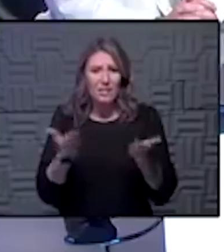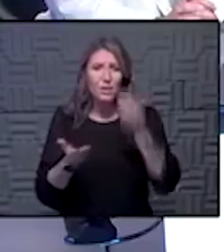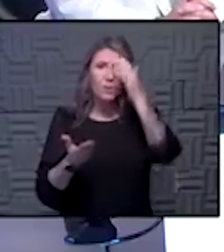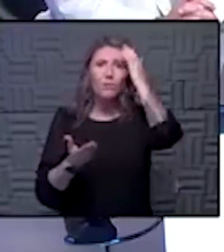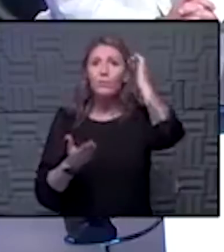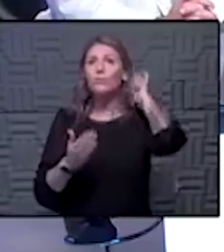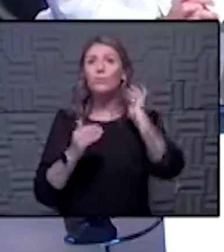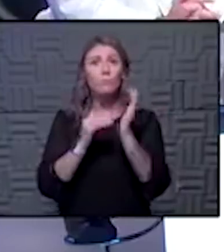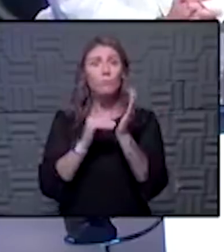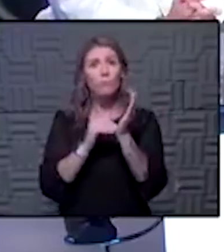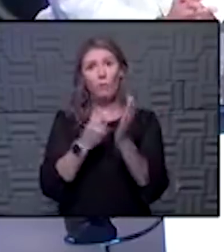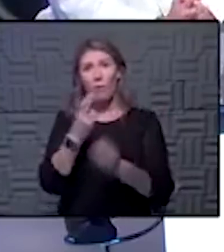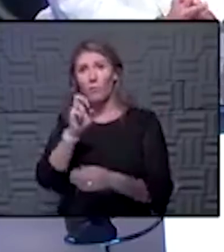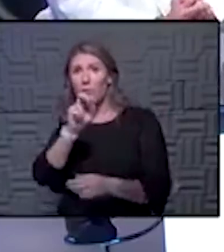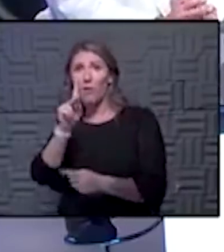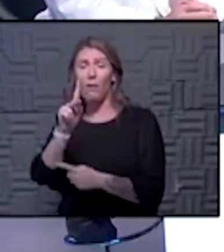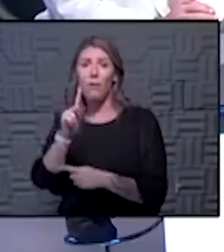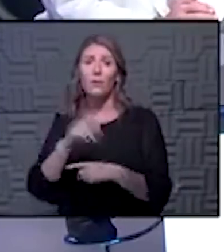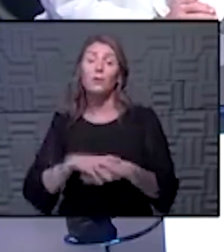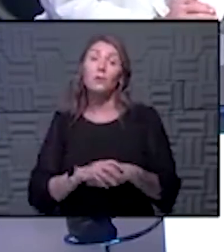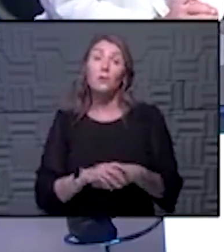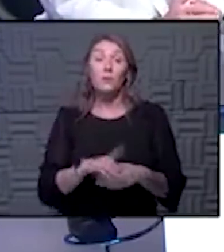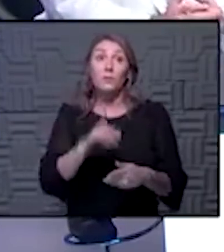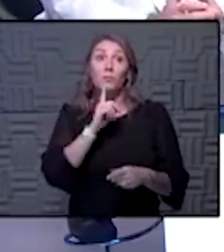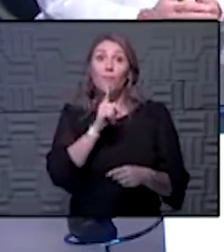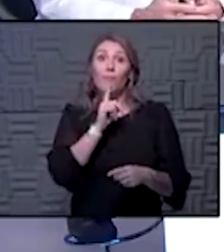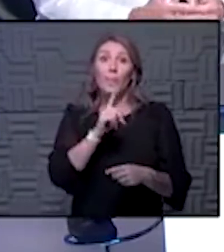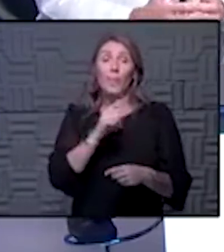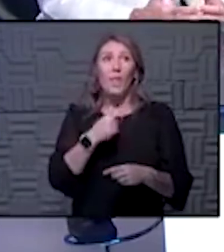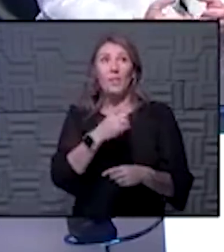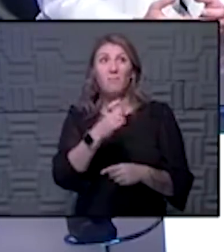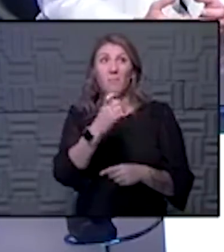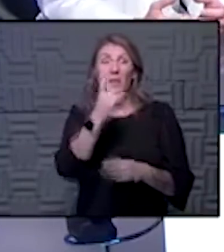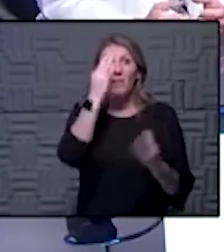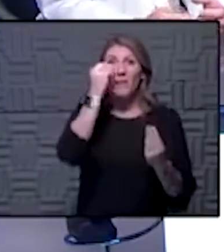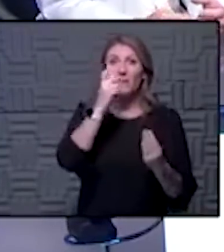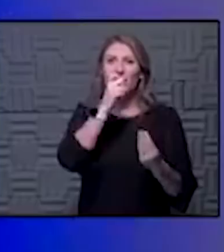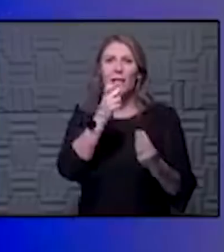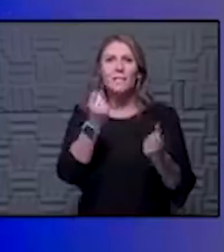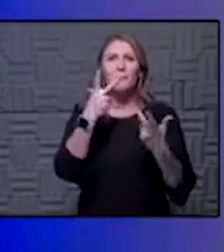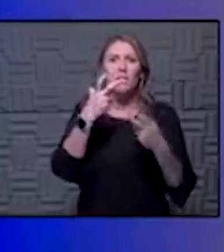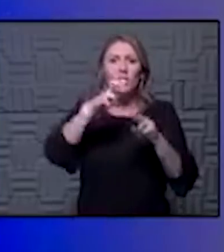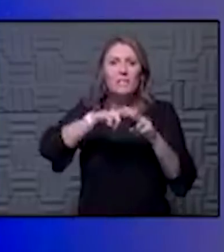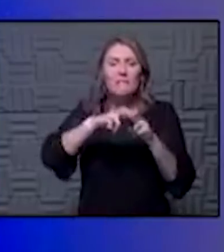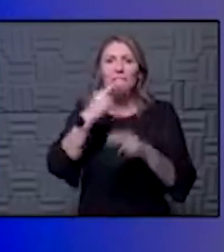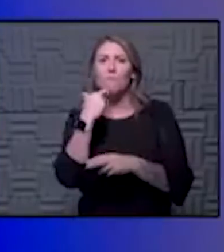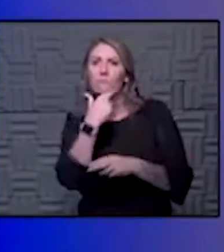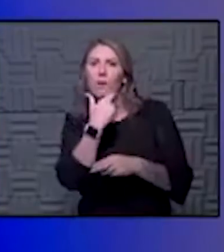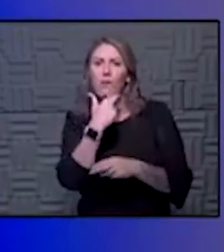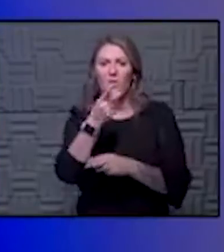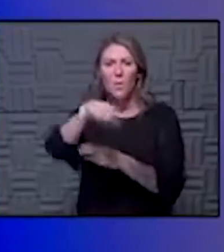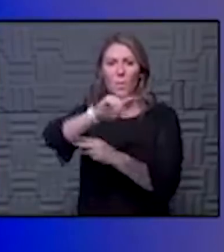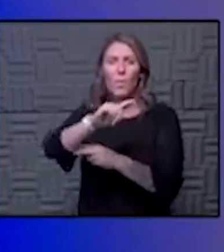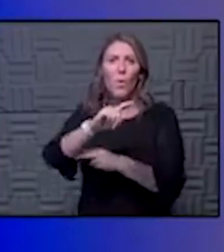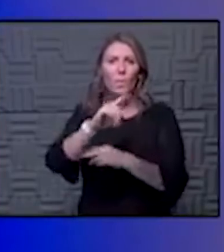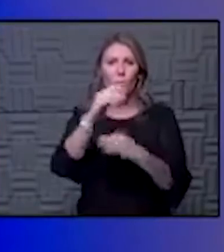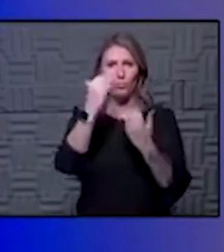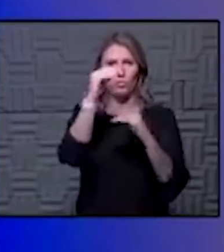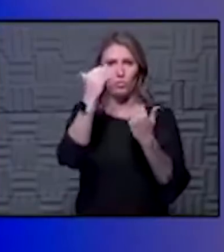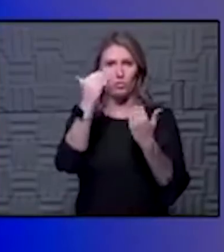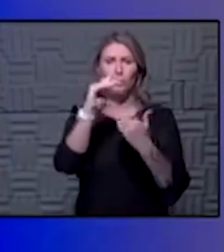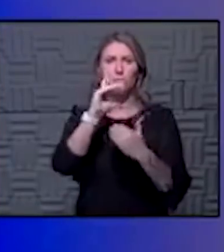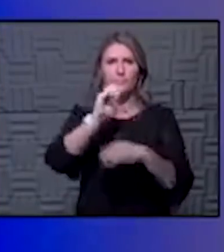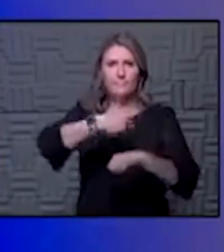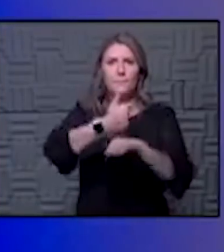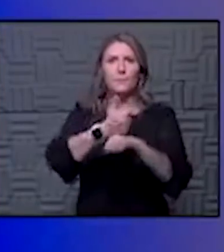thoughts? Yeah, I'm really thinking it's not as much as sitting in the restaurant, and some of those restrictions have come into play now